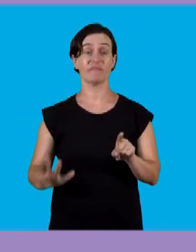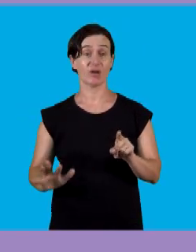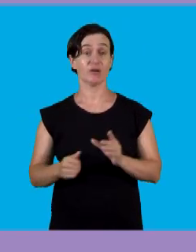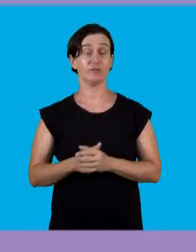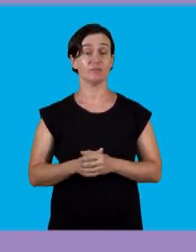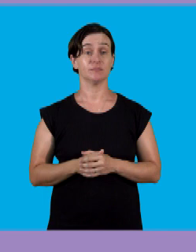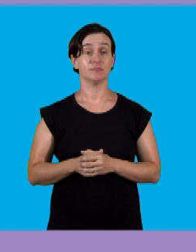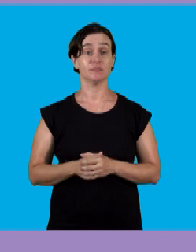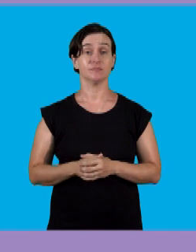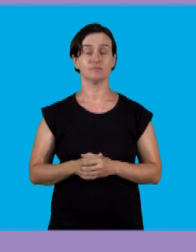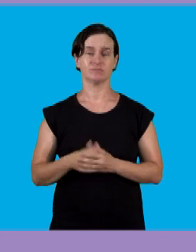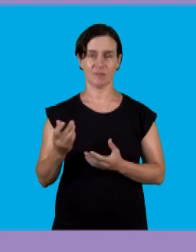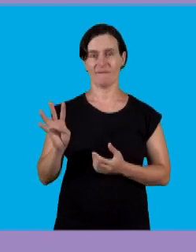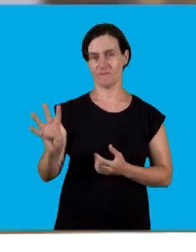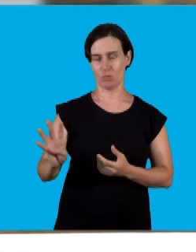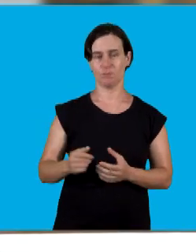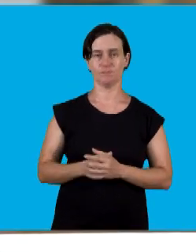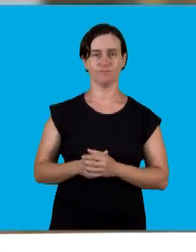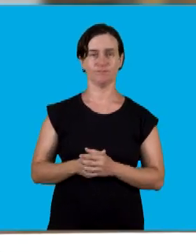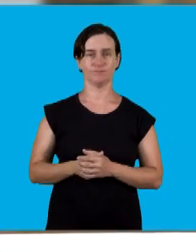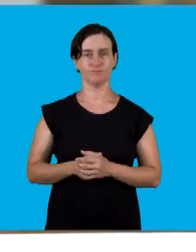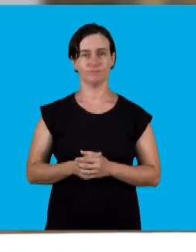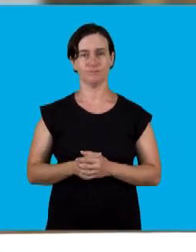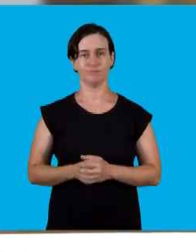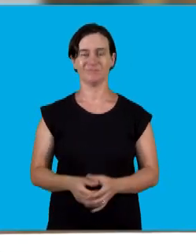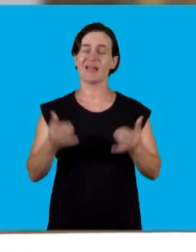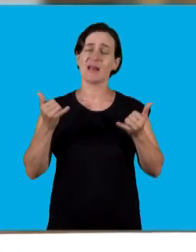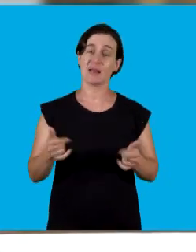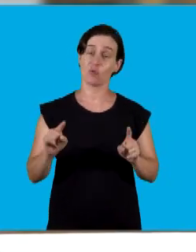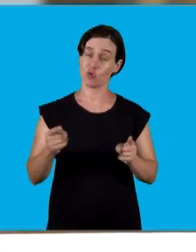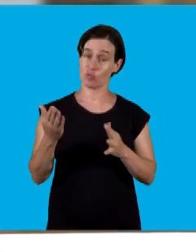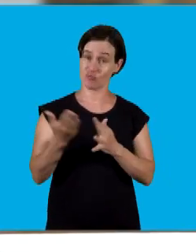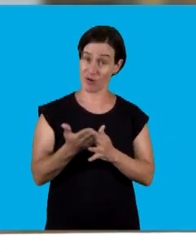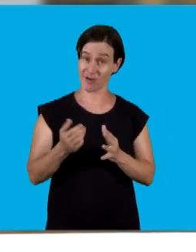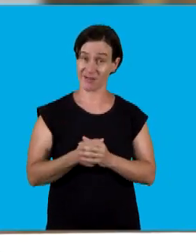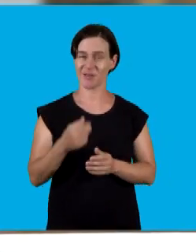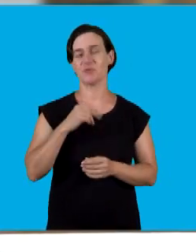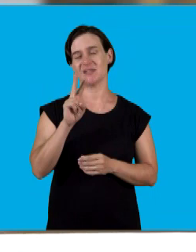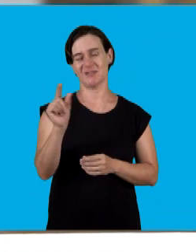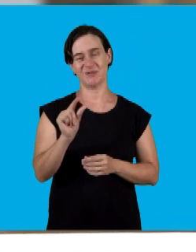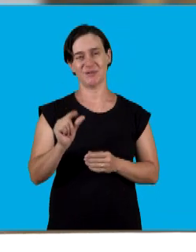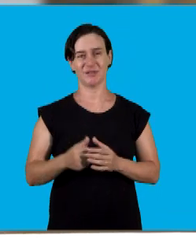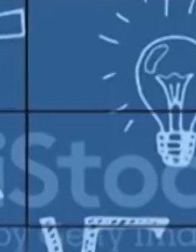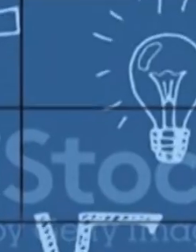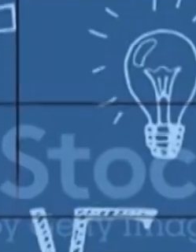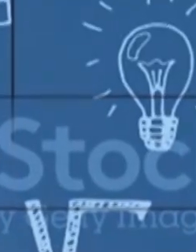5 is a 4. Let's quickly go to an ad break, and then we'll see you just now.